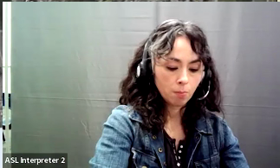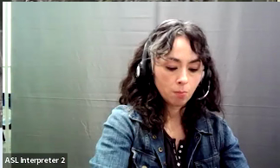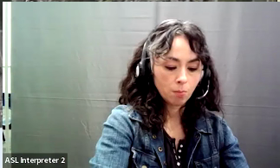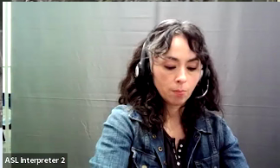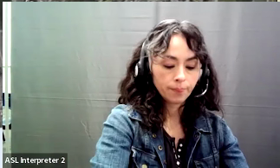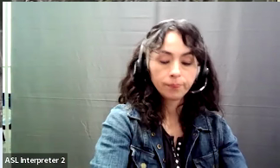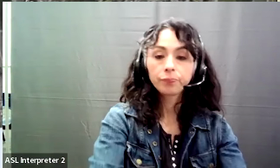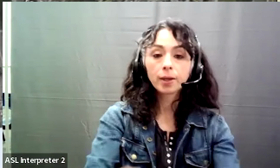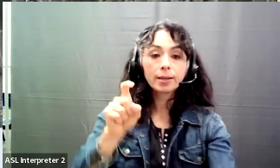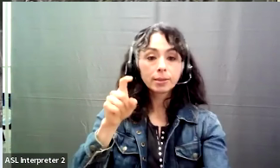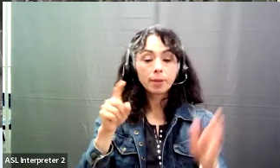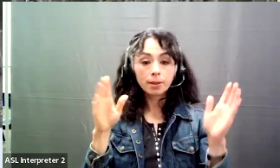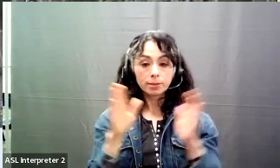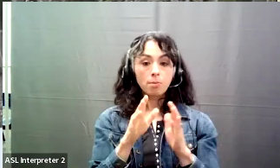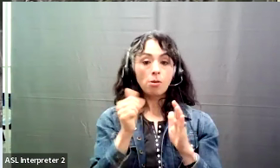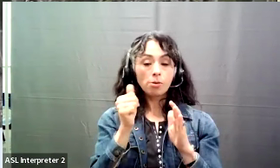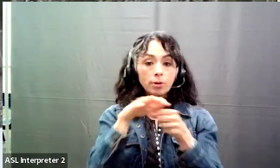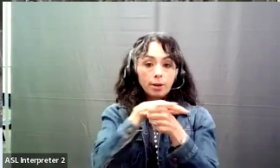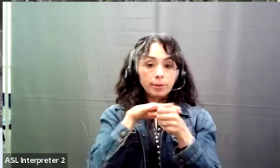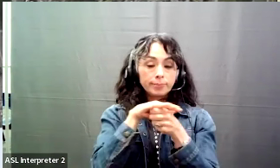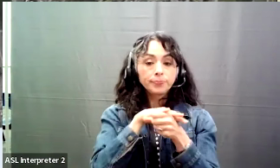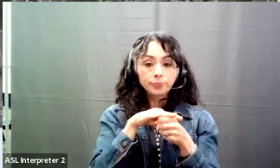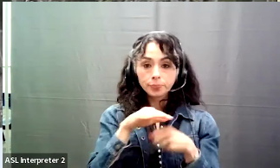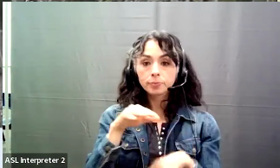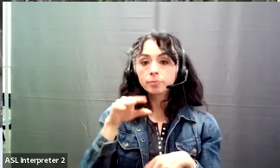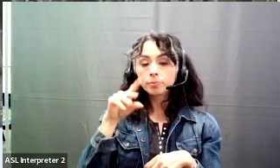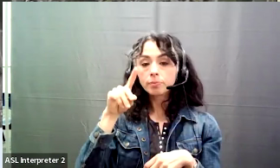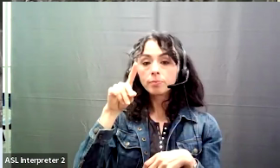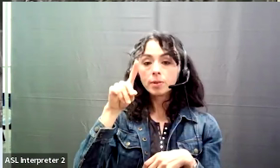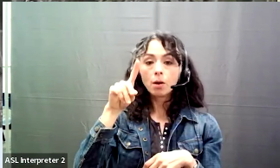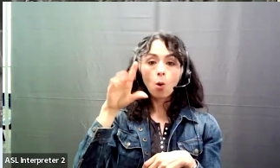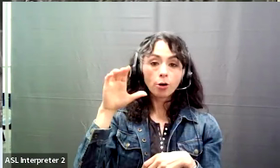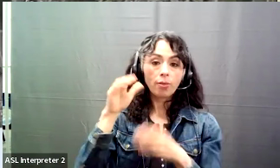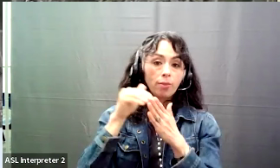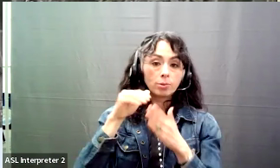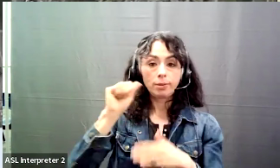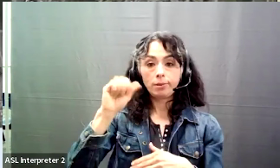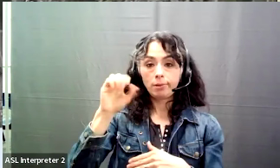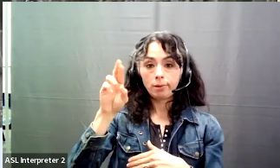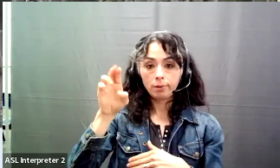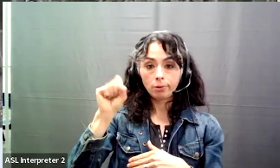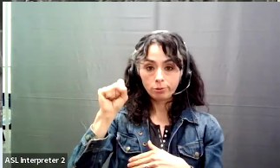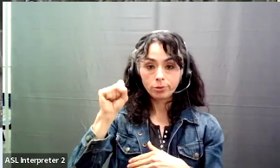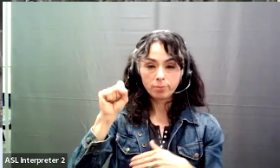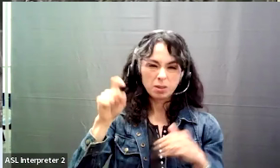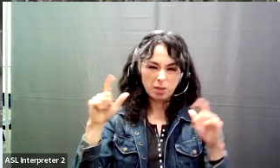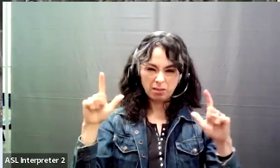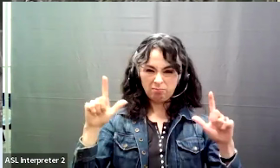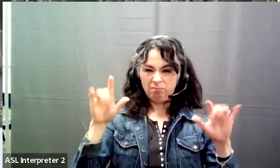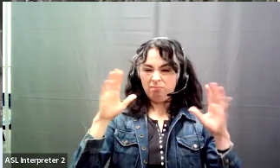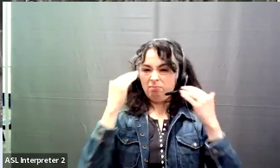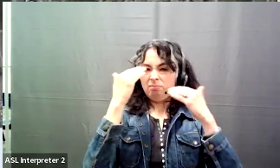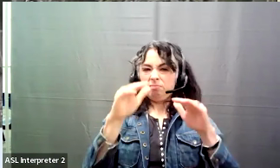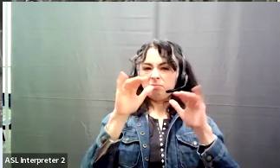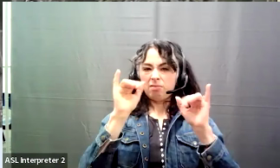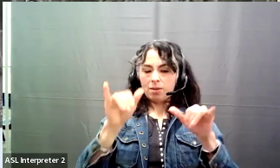area that is less than 100,000 acres. If you try to gather